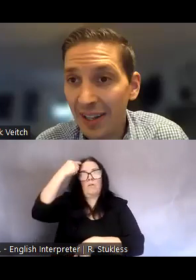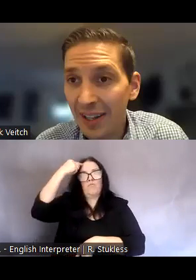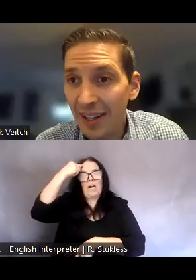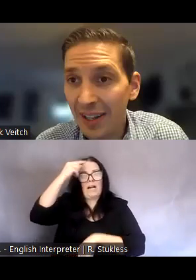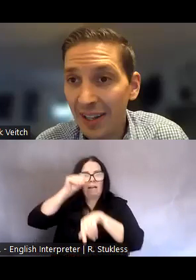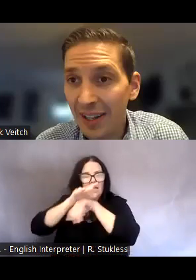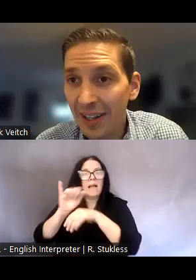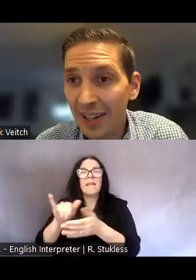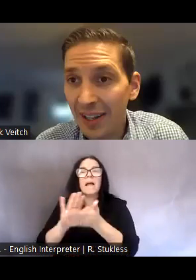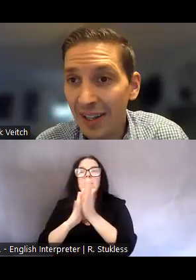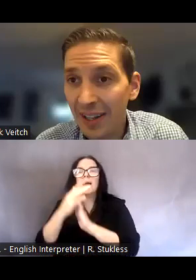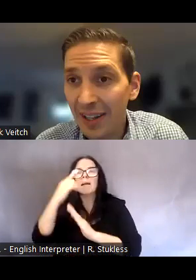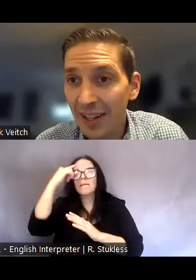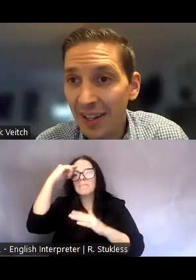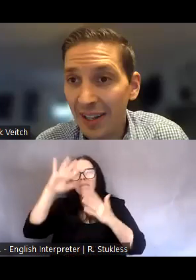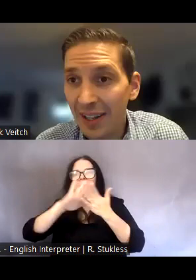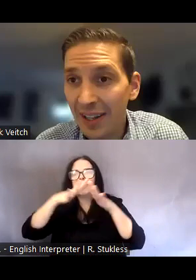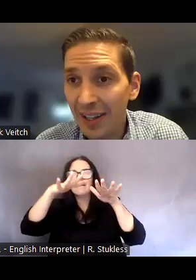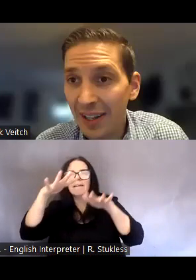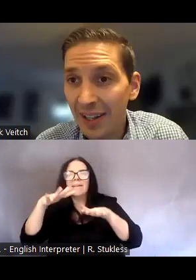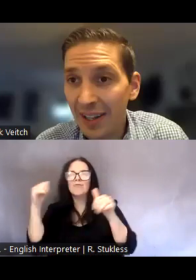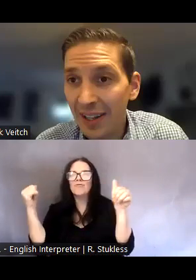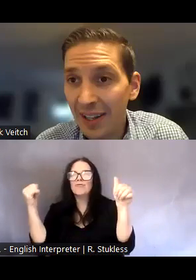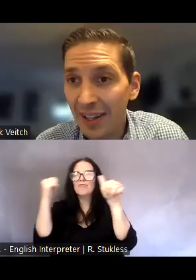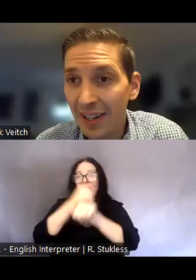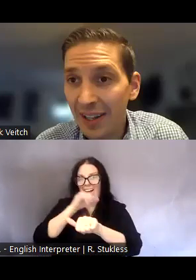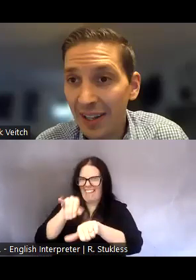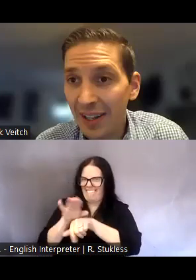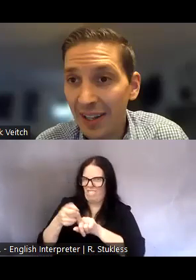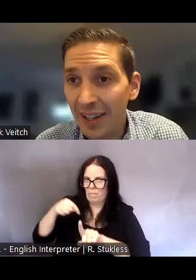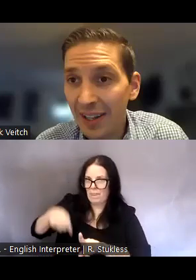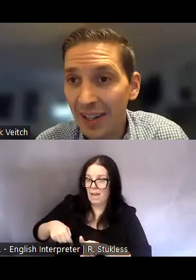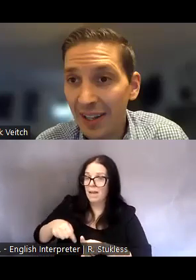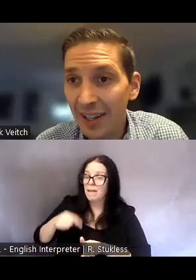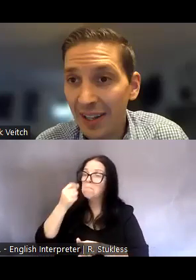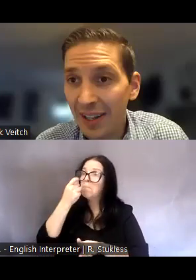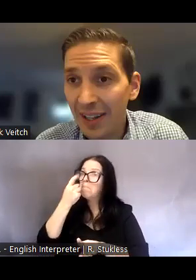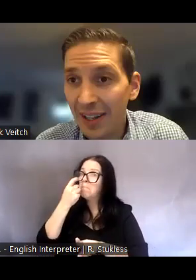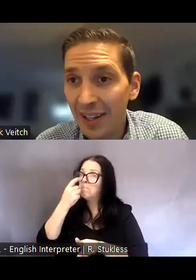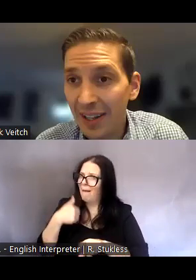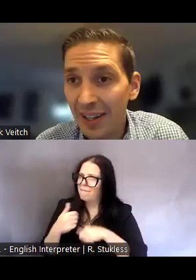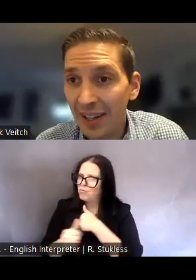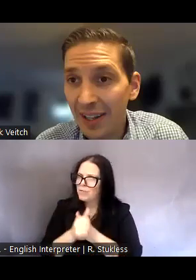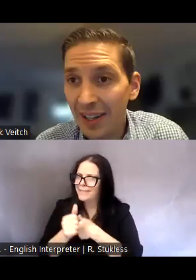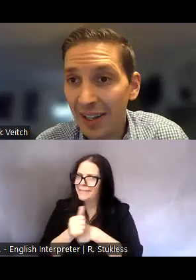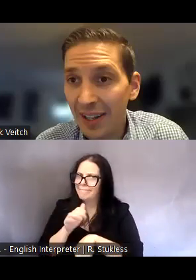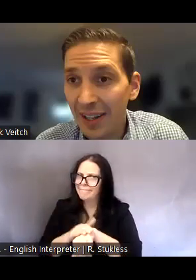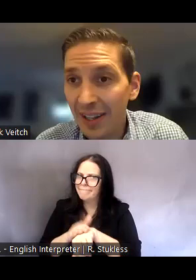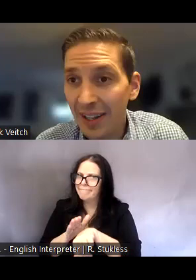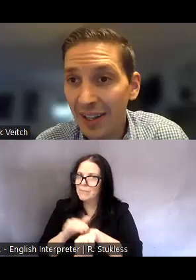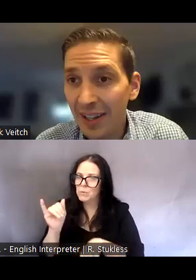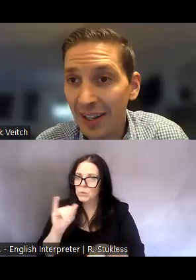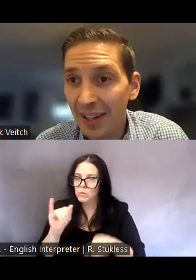euphoric and relaxed experience of being drunk, but it also has its risks. Lower doses